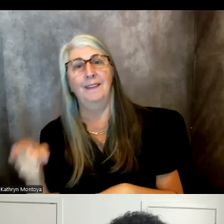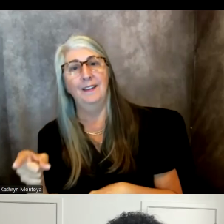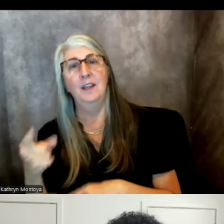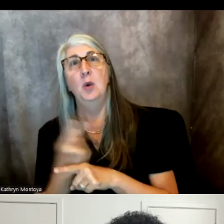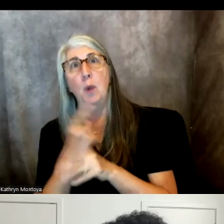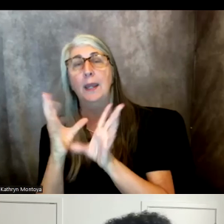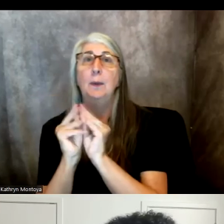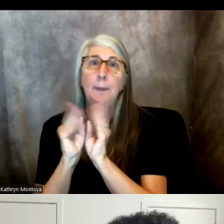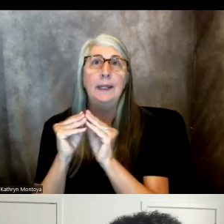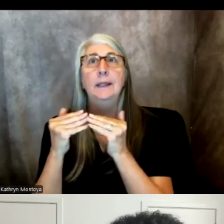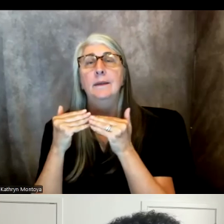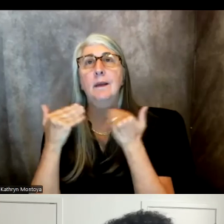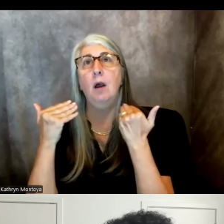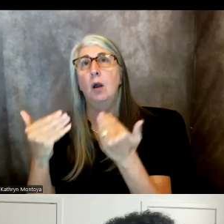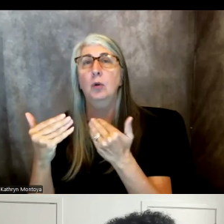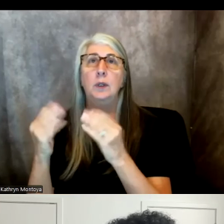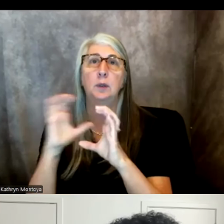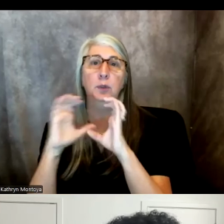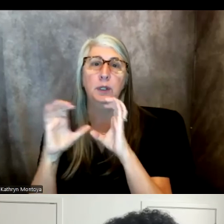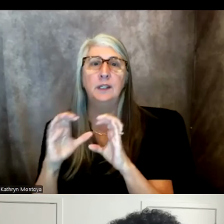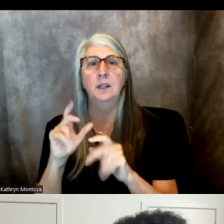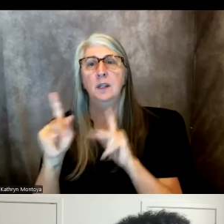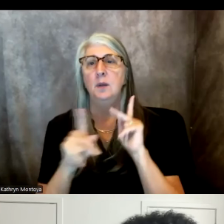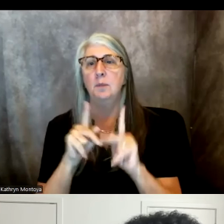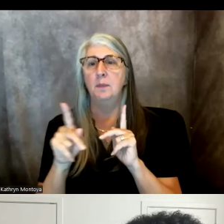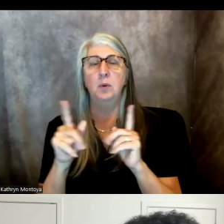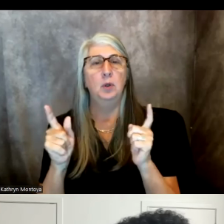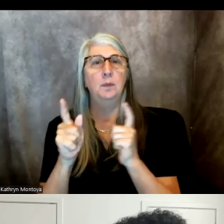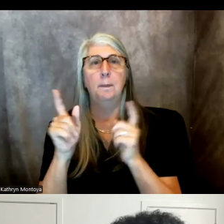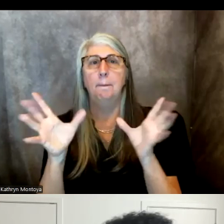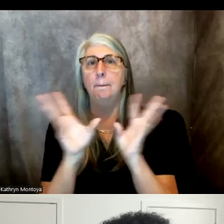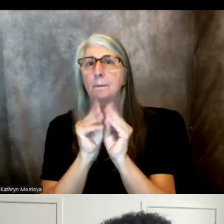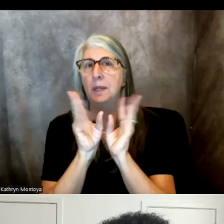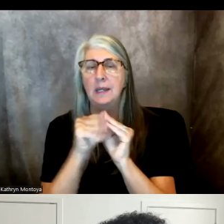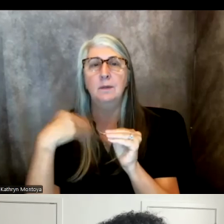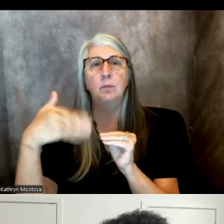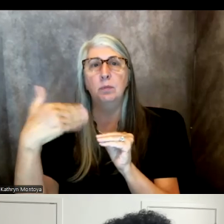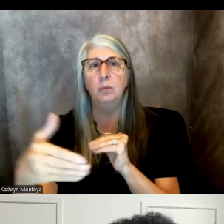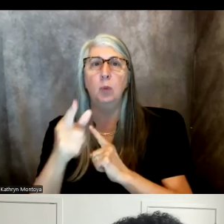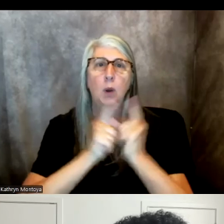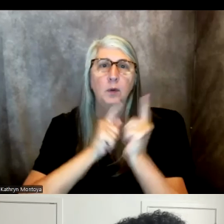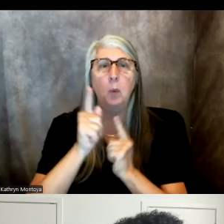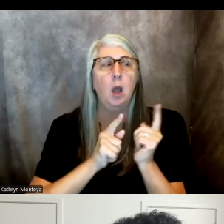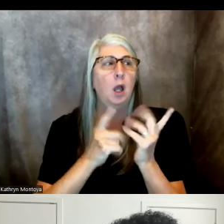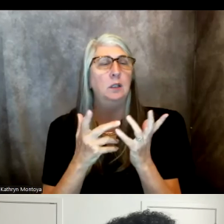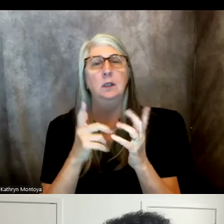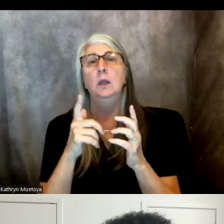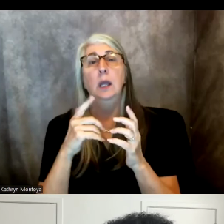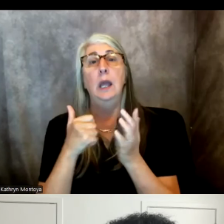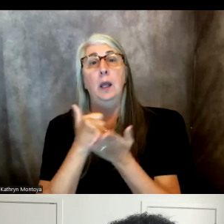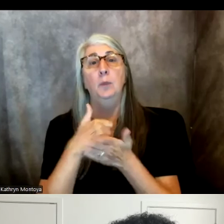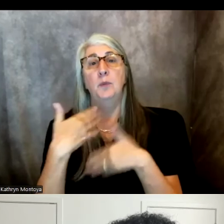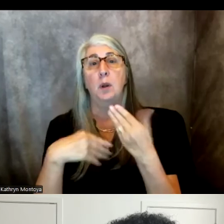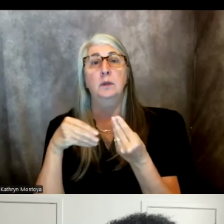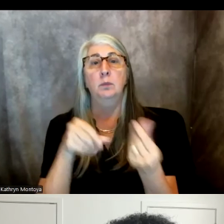cadences and once folks would get together one-to-one to meet outside of work group meetings, it really expedited the process. And then lastly, I mentioned this